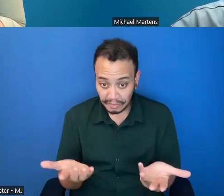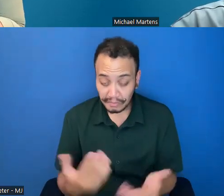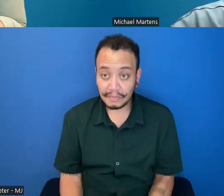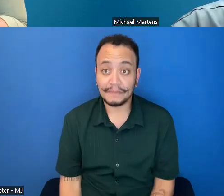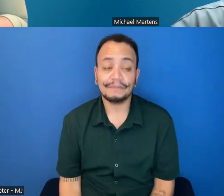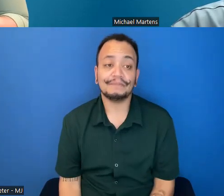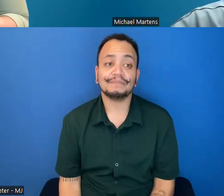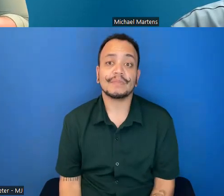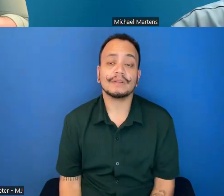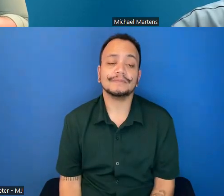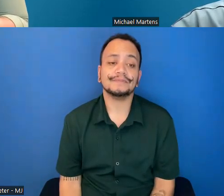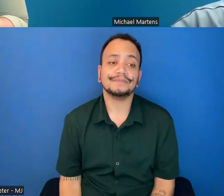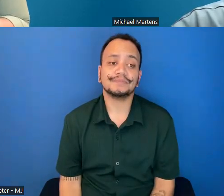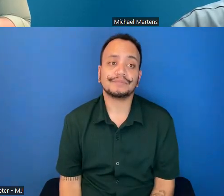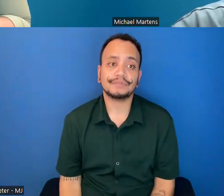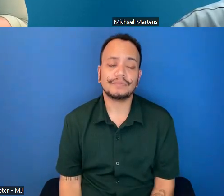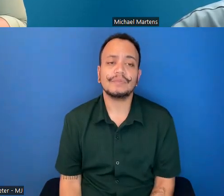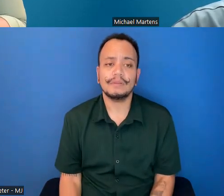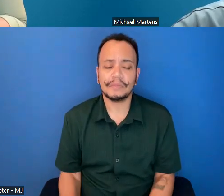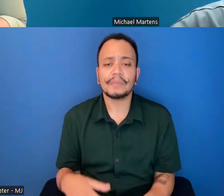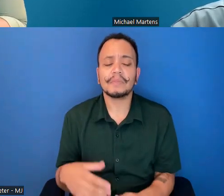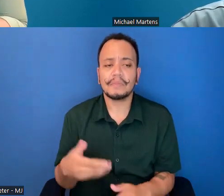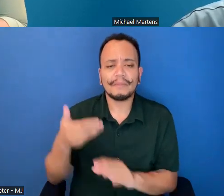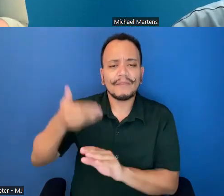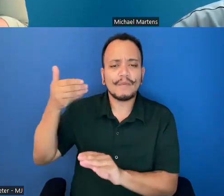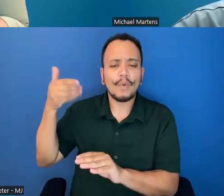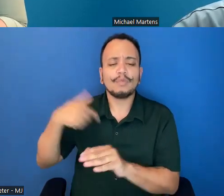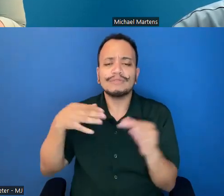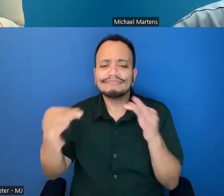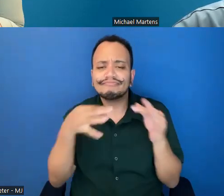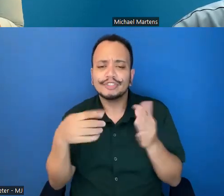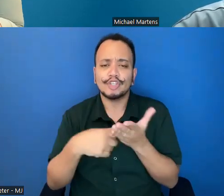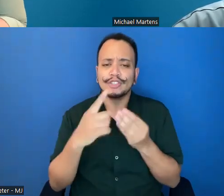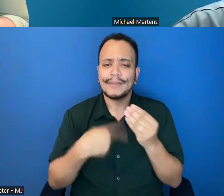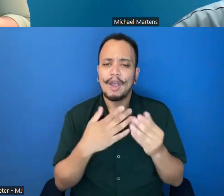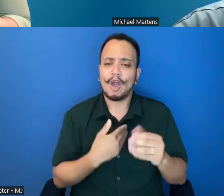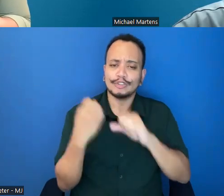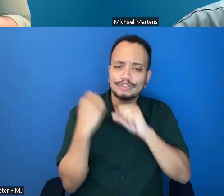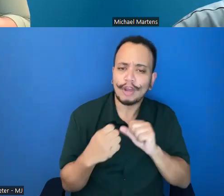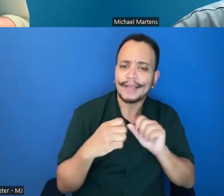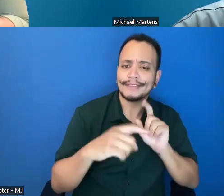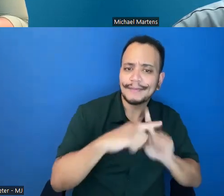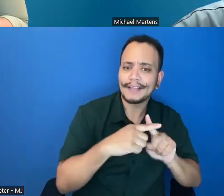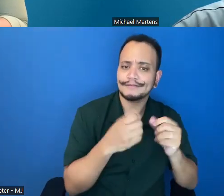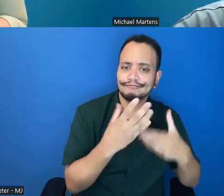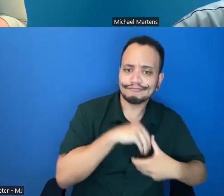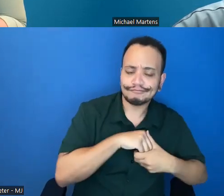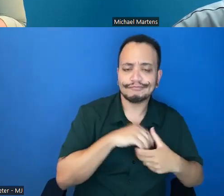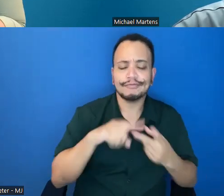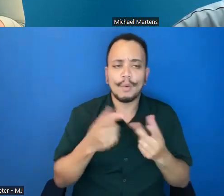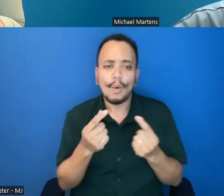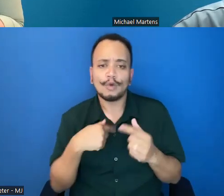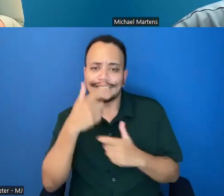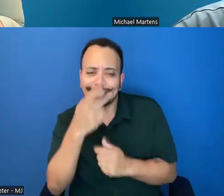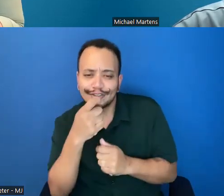We've talked before here at these webinars about strengths. We've talked about interests. So